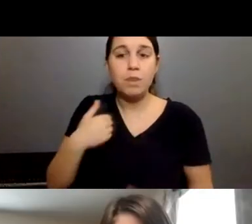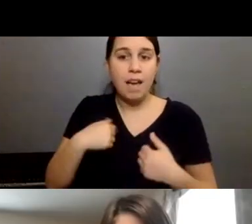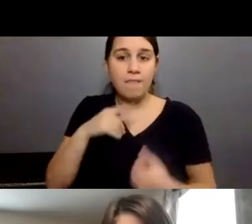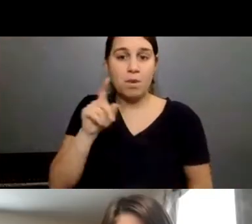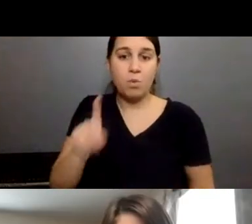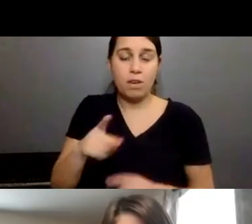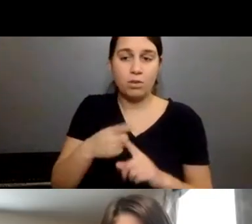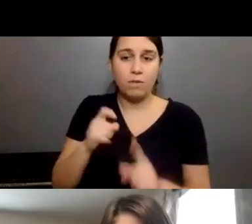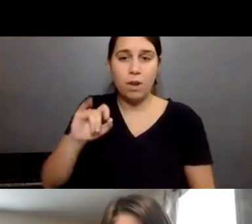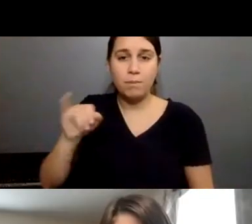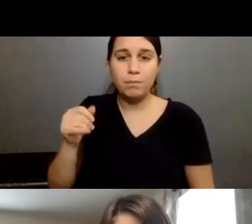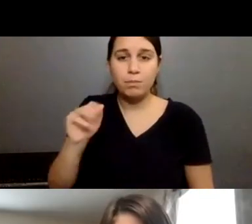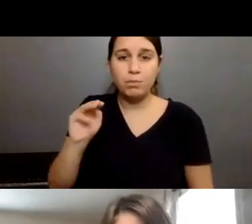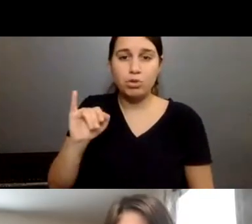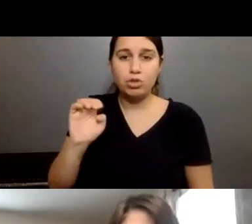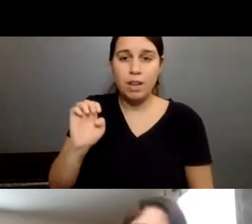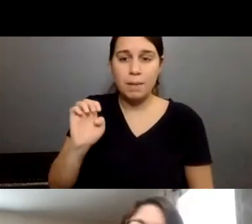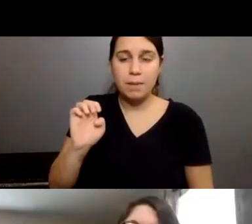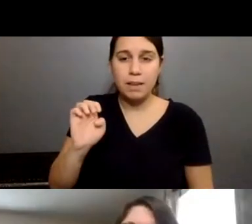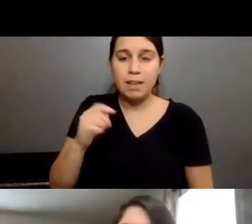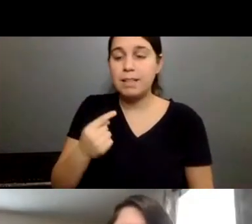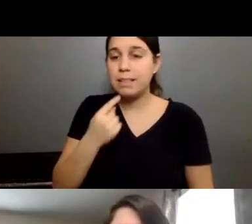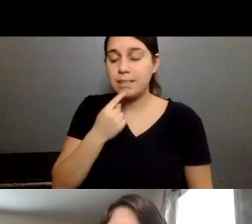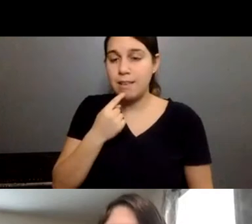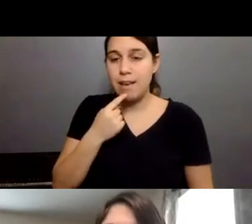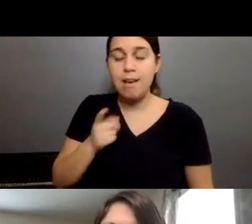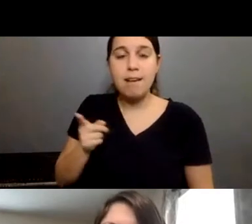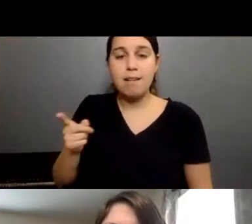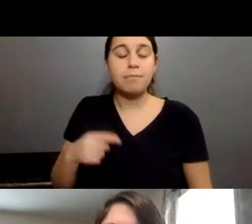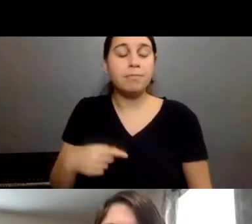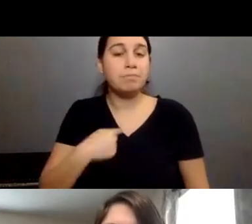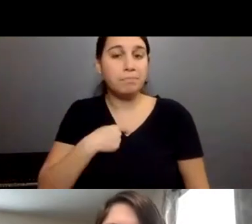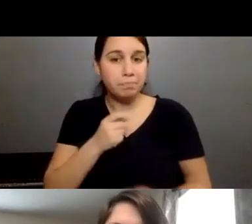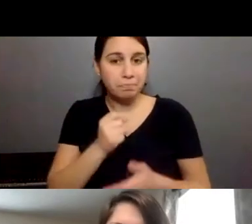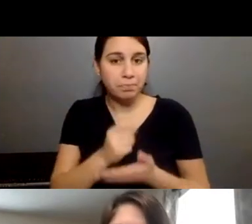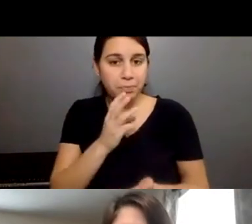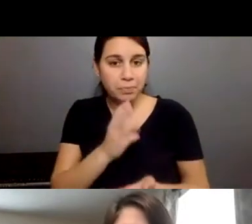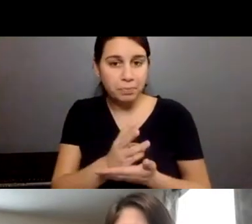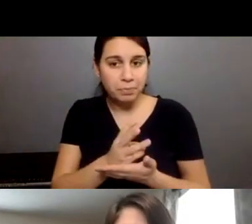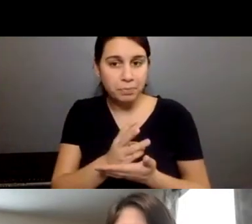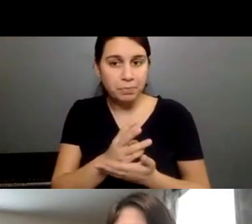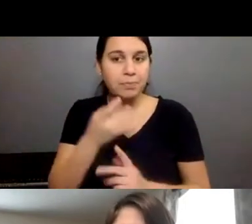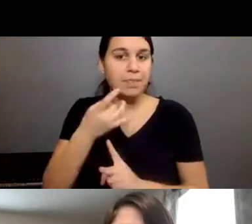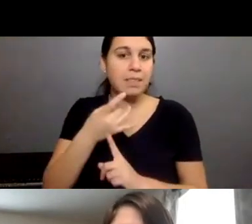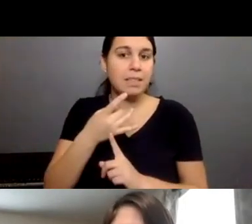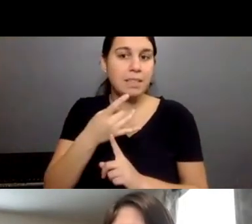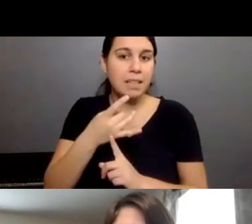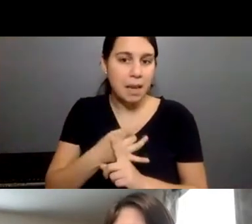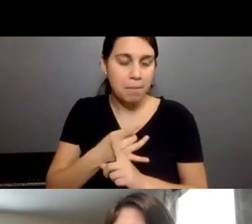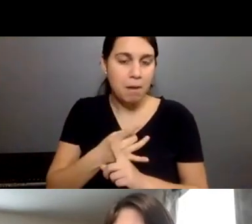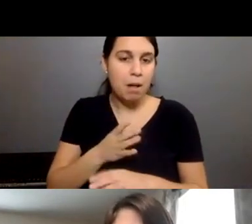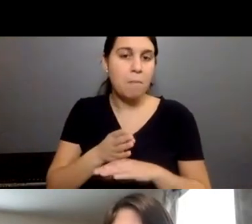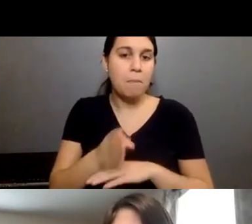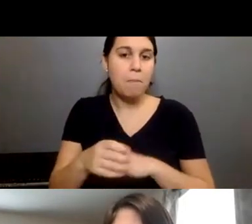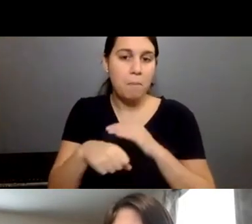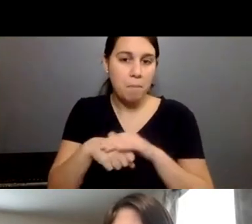Treese, who's saying that she is a social worker, 8 months postpartum, and she's wants